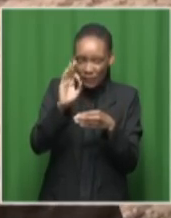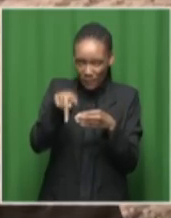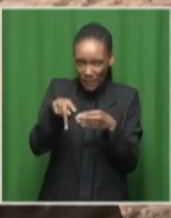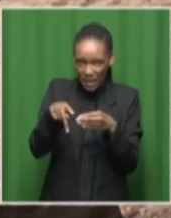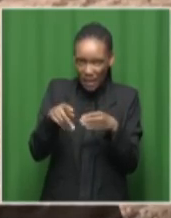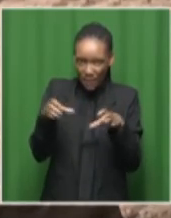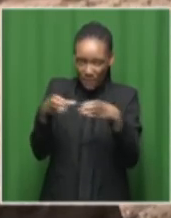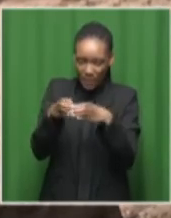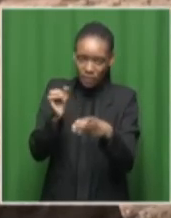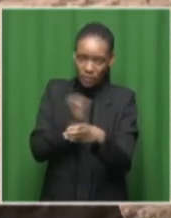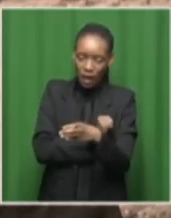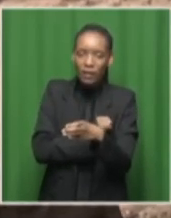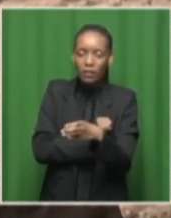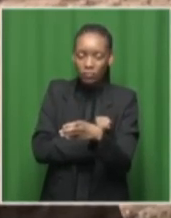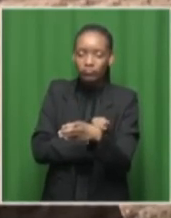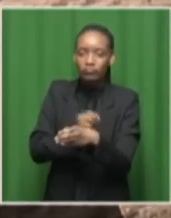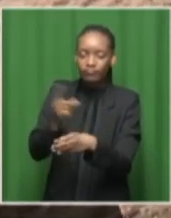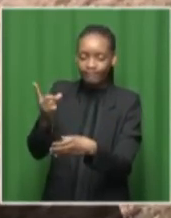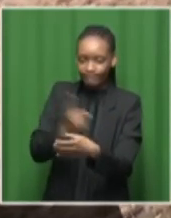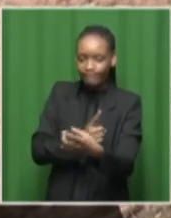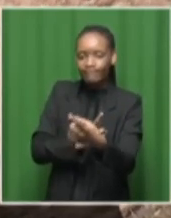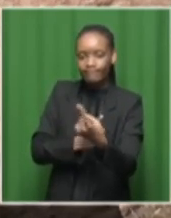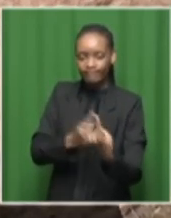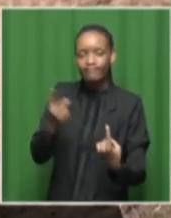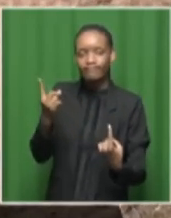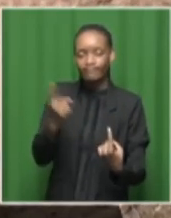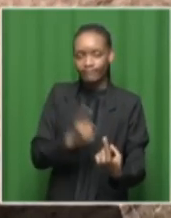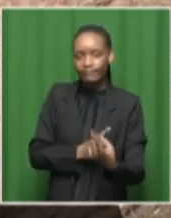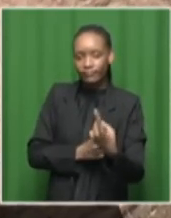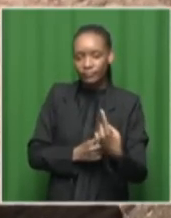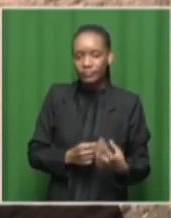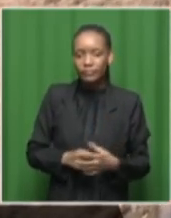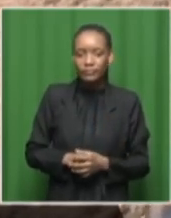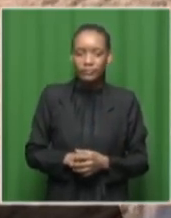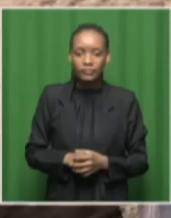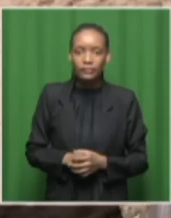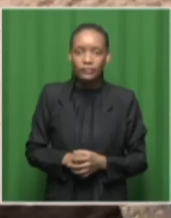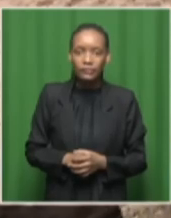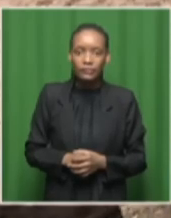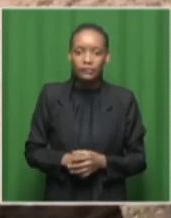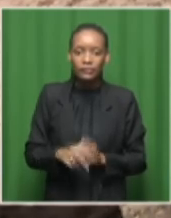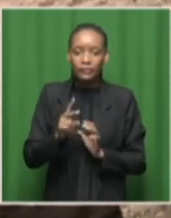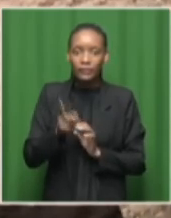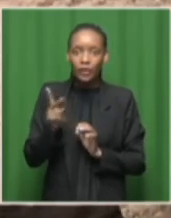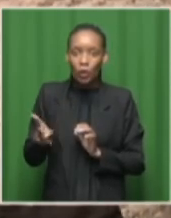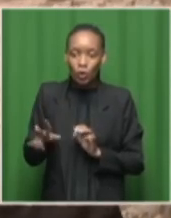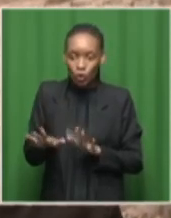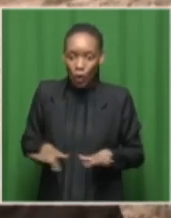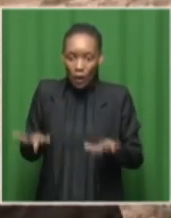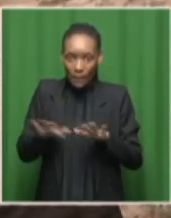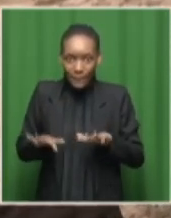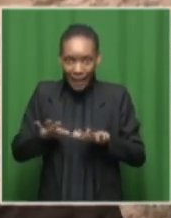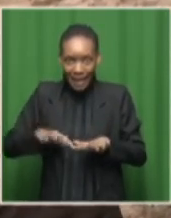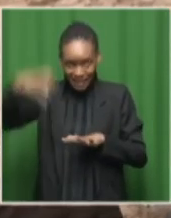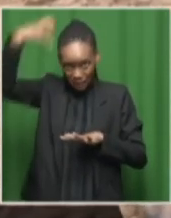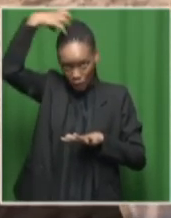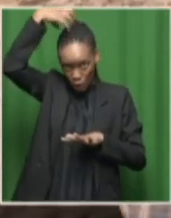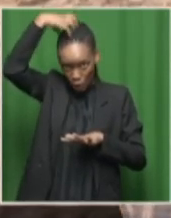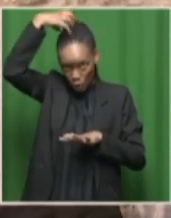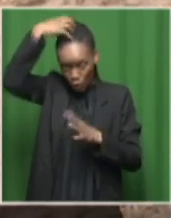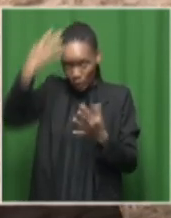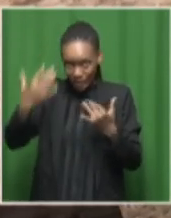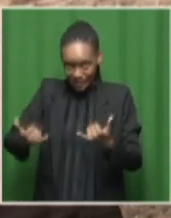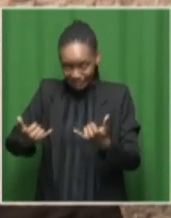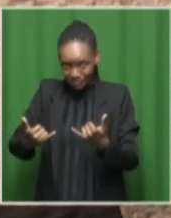seen also the regent Inkosi of Mahlabathini, that is now